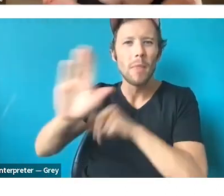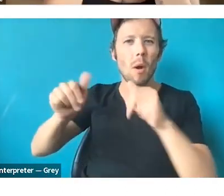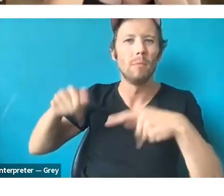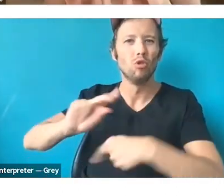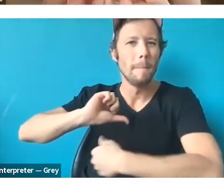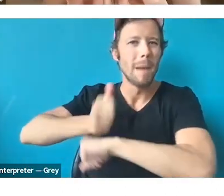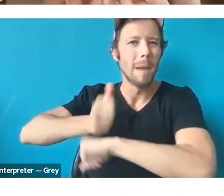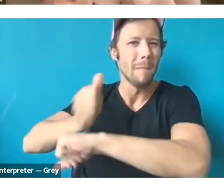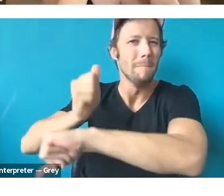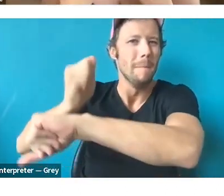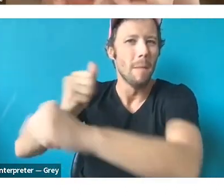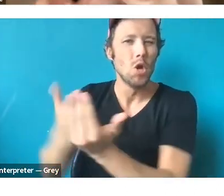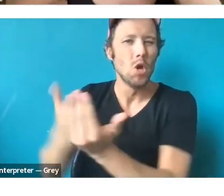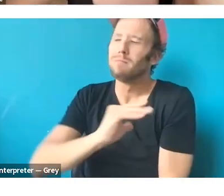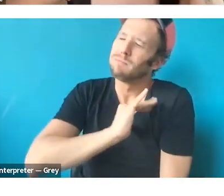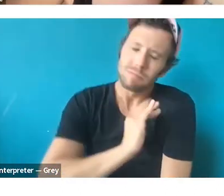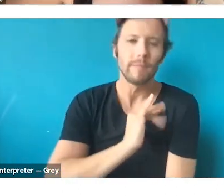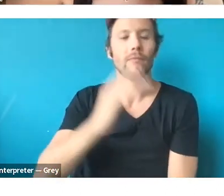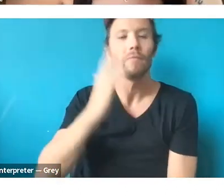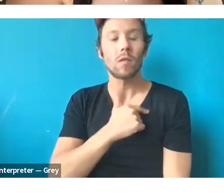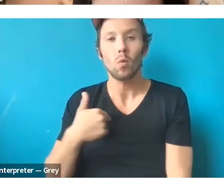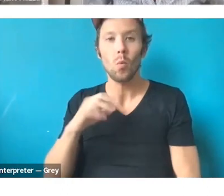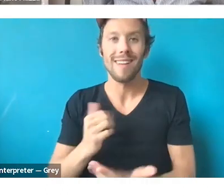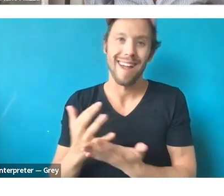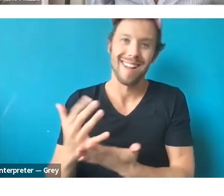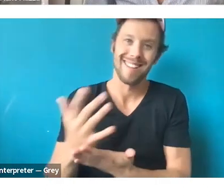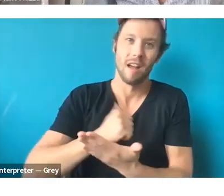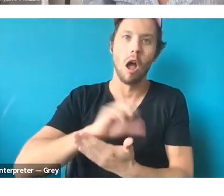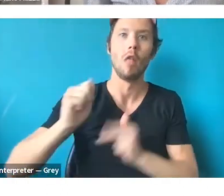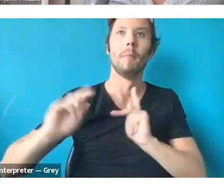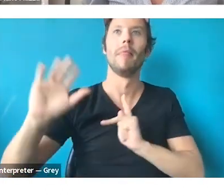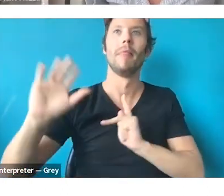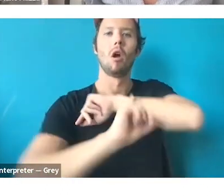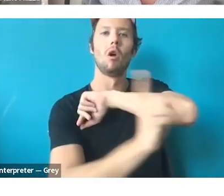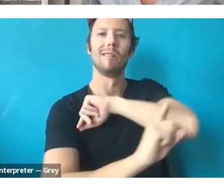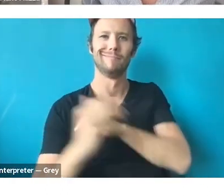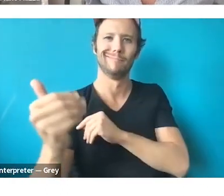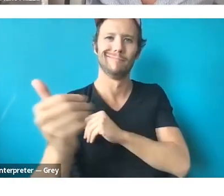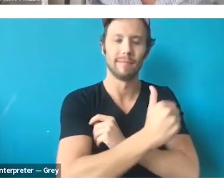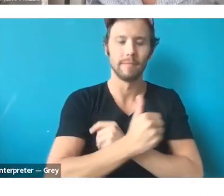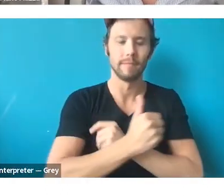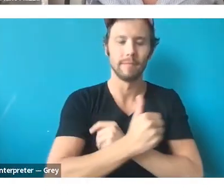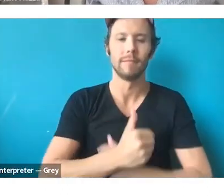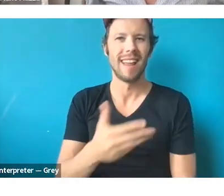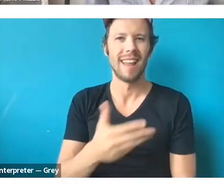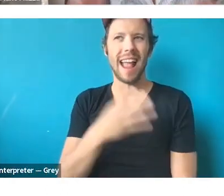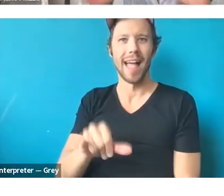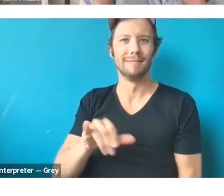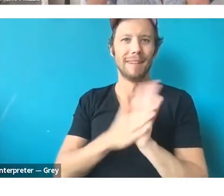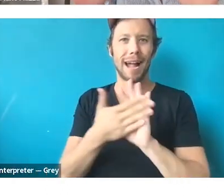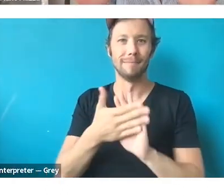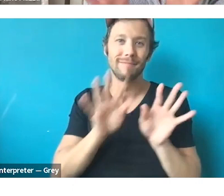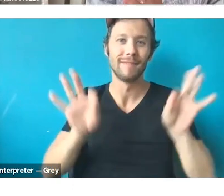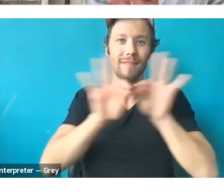in capturing that waste that is gold. Yeah, absolutely. I think so. The Garbage Goddess is run by an incredible woman